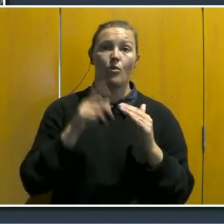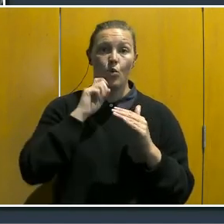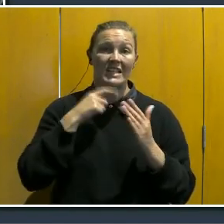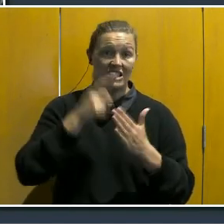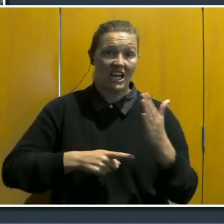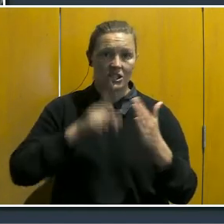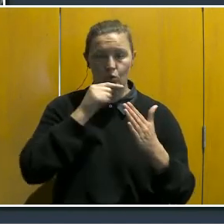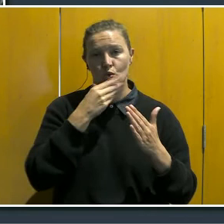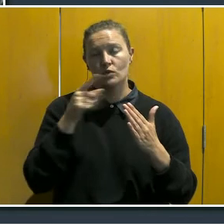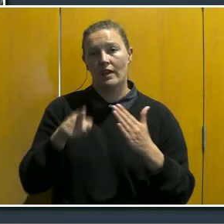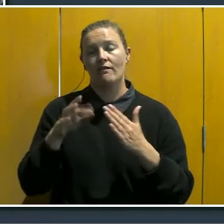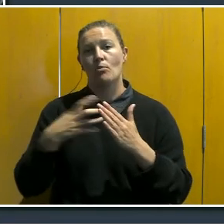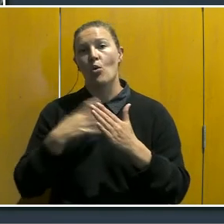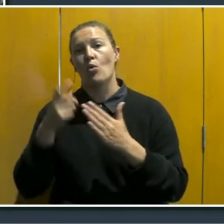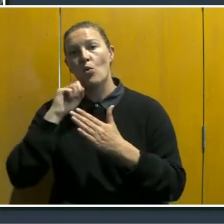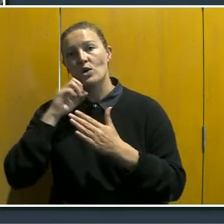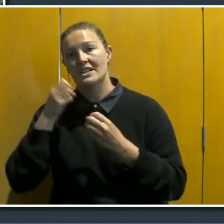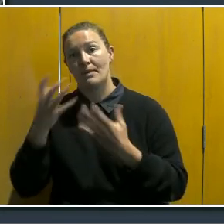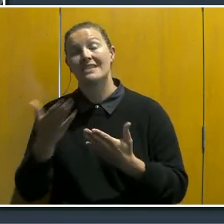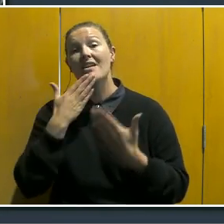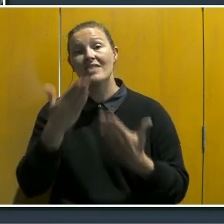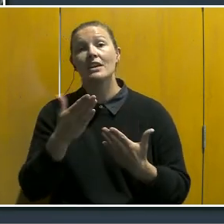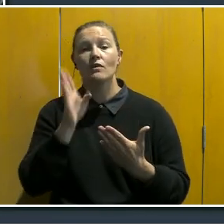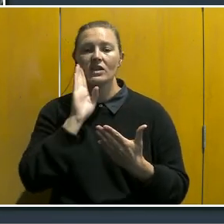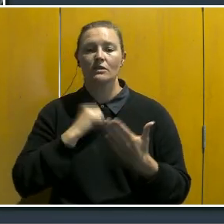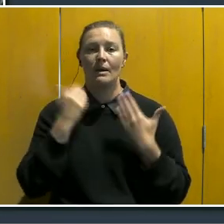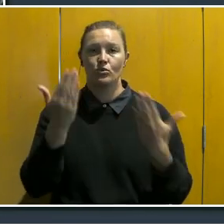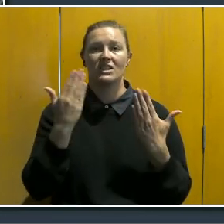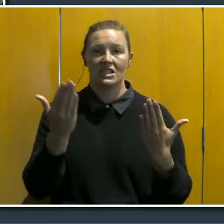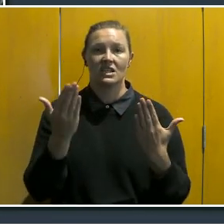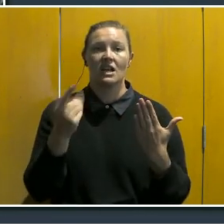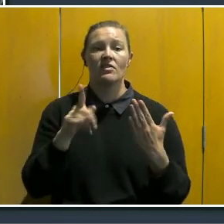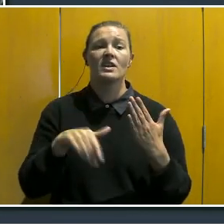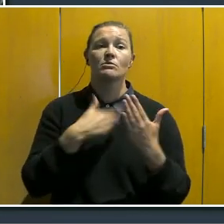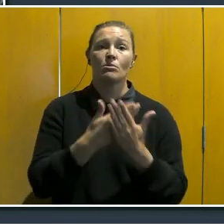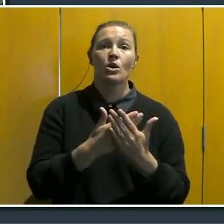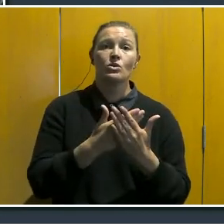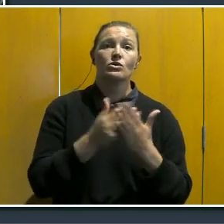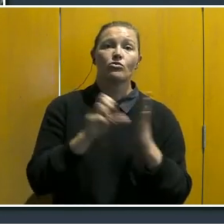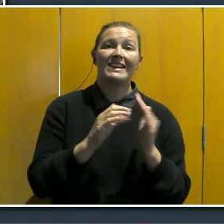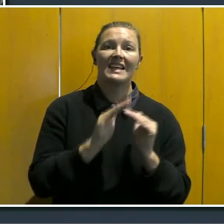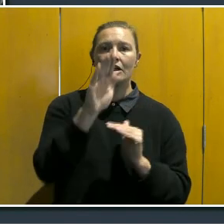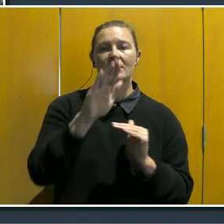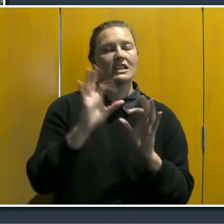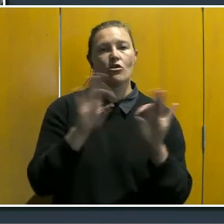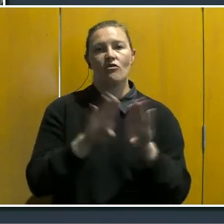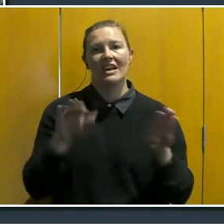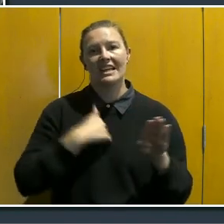water supplies. Once again, thanks for hearing me, and I repeat, this proposed rates increase is unfair and needs to be